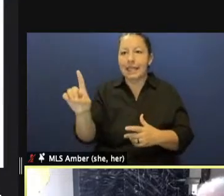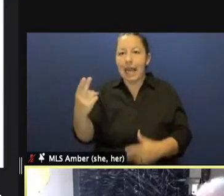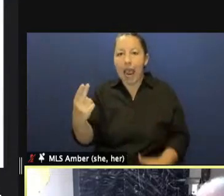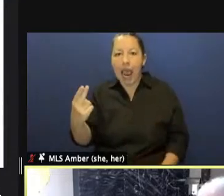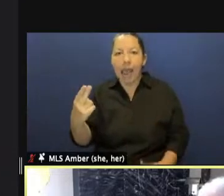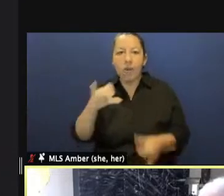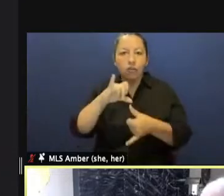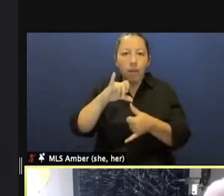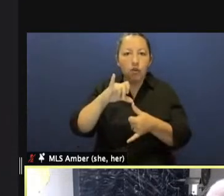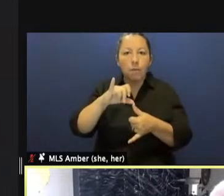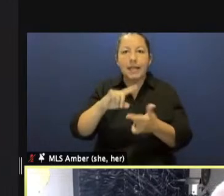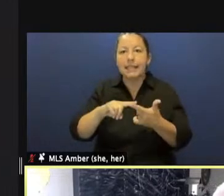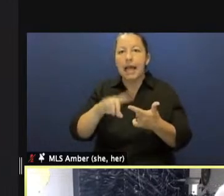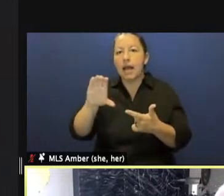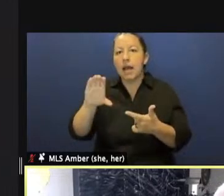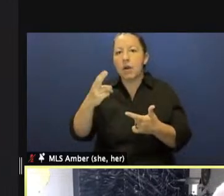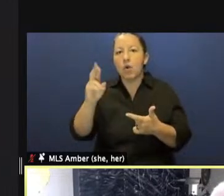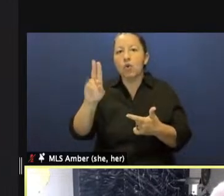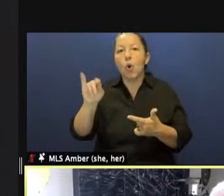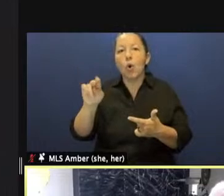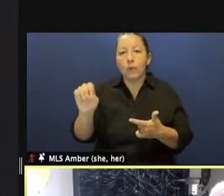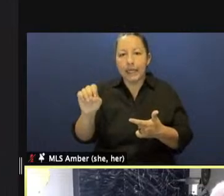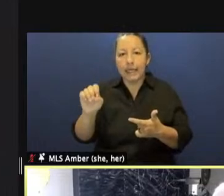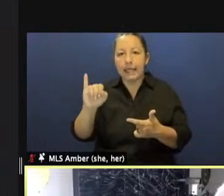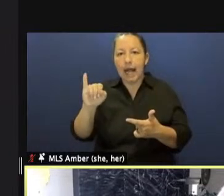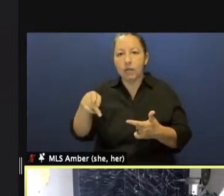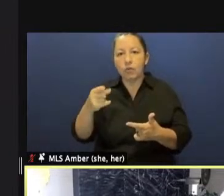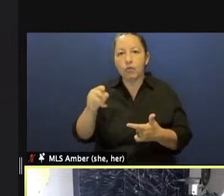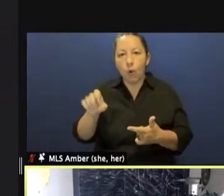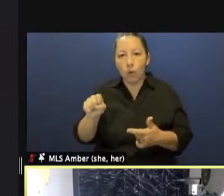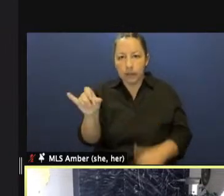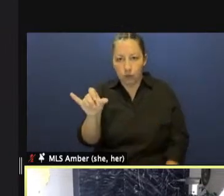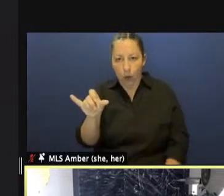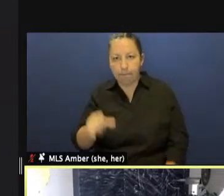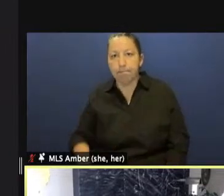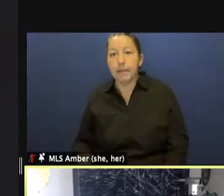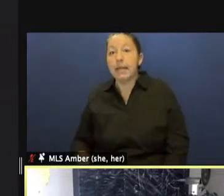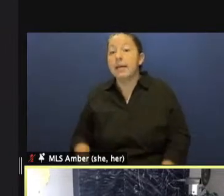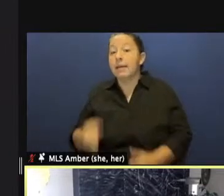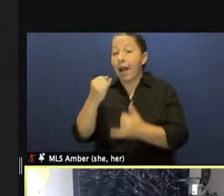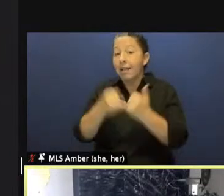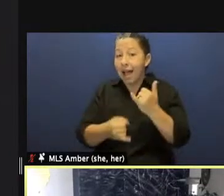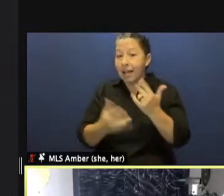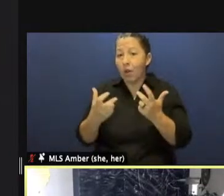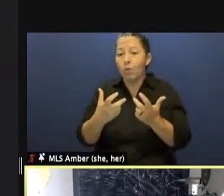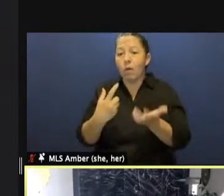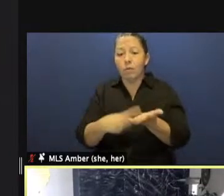chlorine isotopes. Finally, what I'd like to do is touch upon